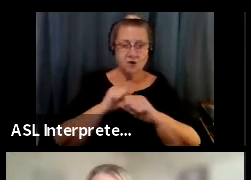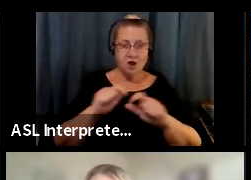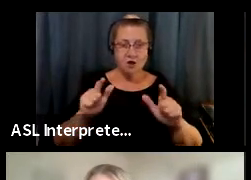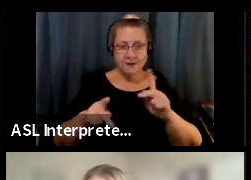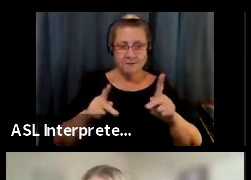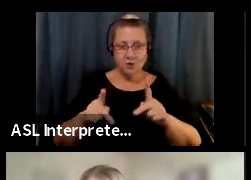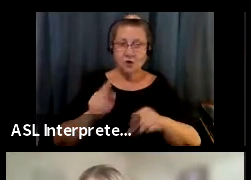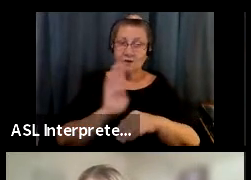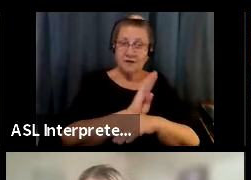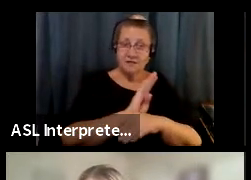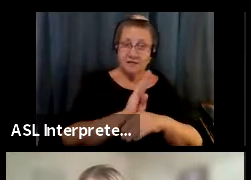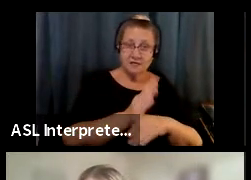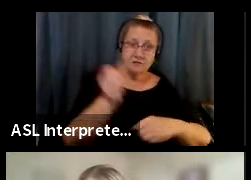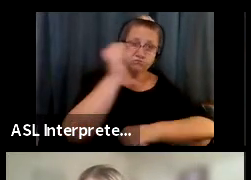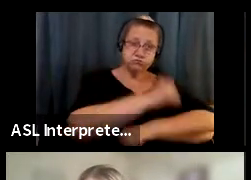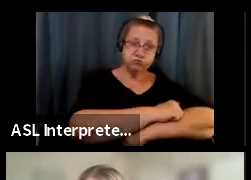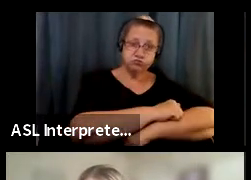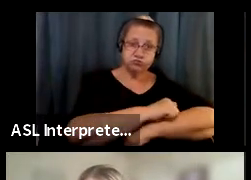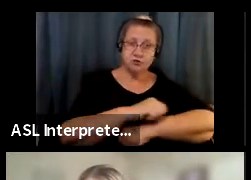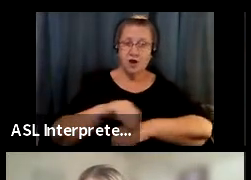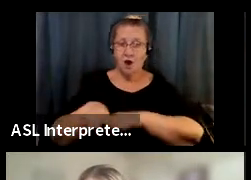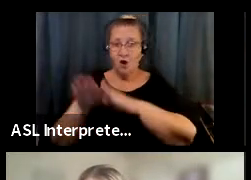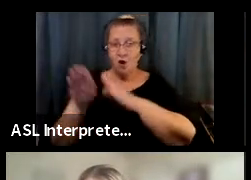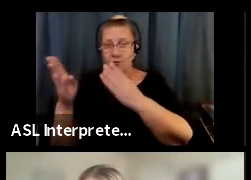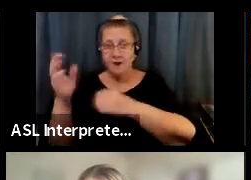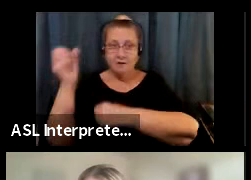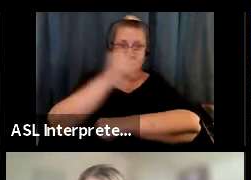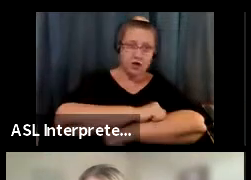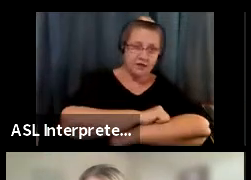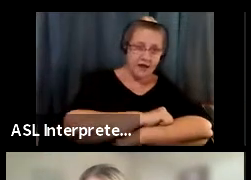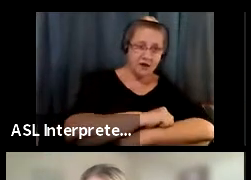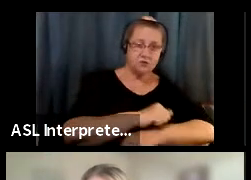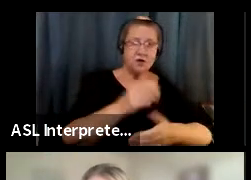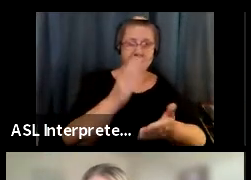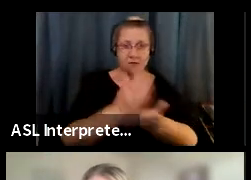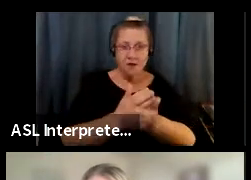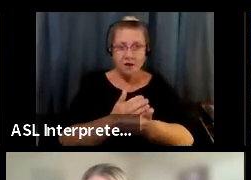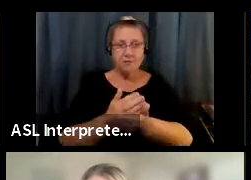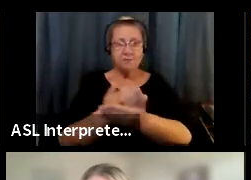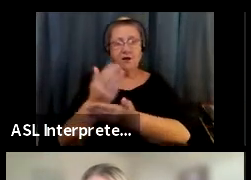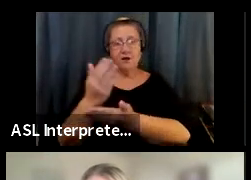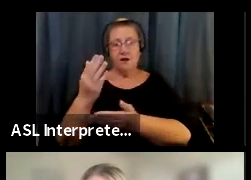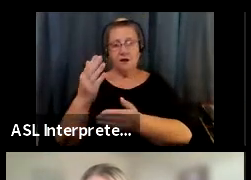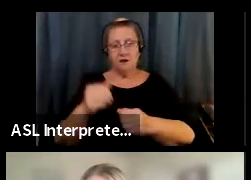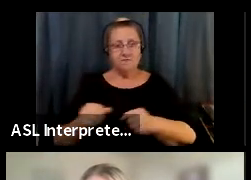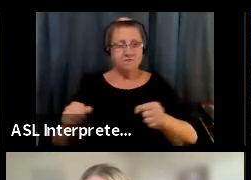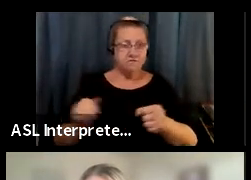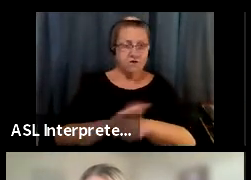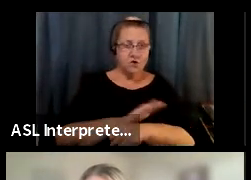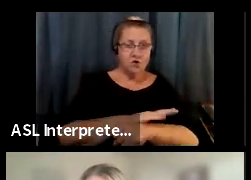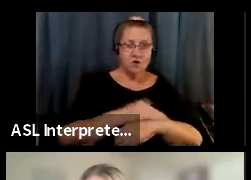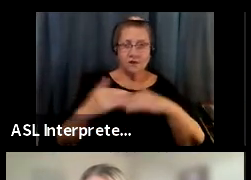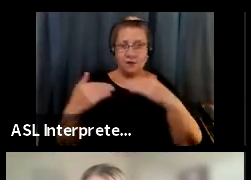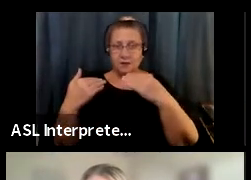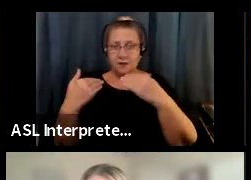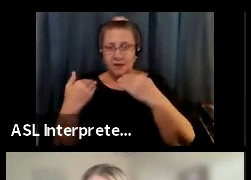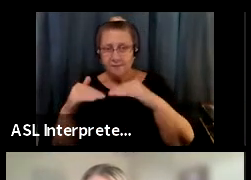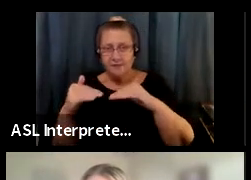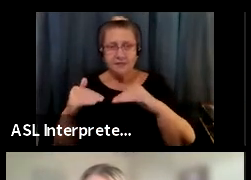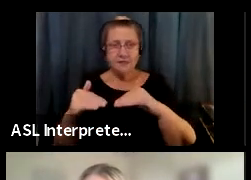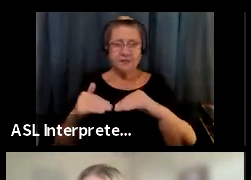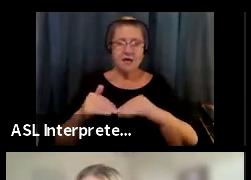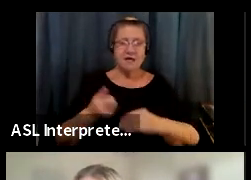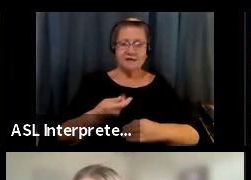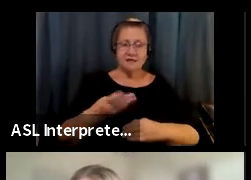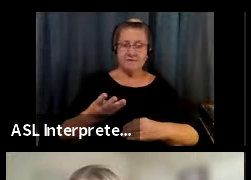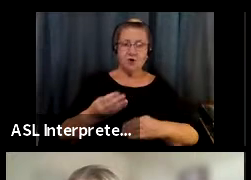businesses that were shut down, they were open, they were re-shut down, they were reopened, there were capacity limitations. A number of small